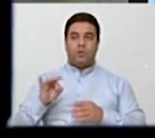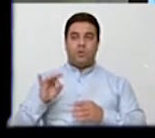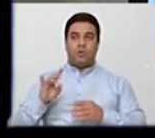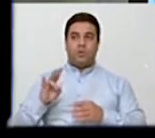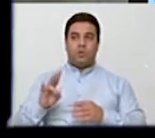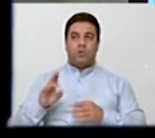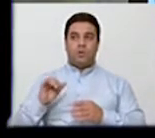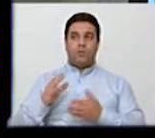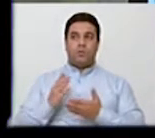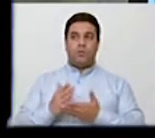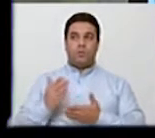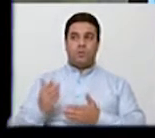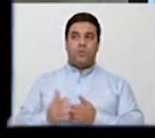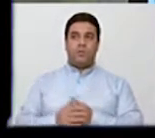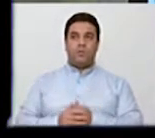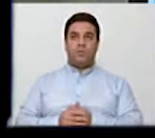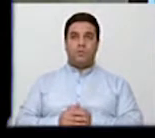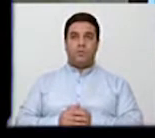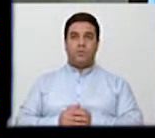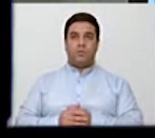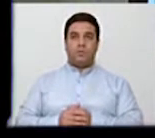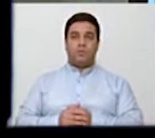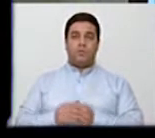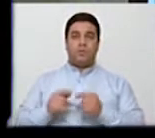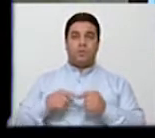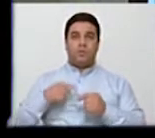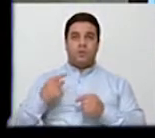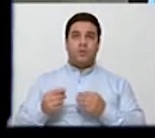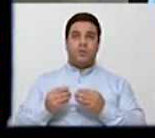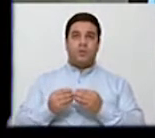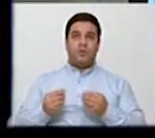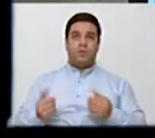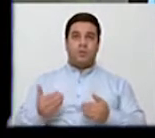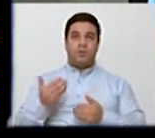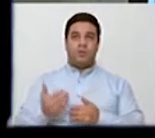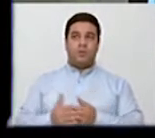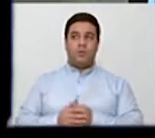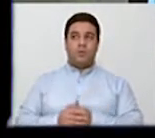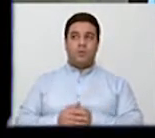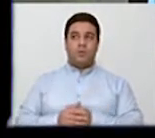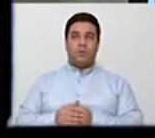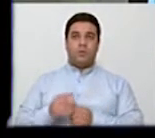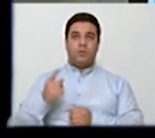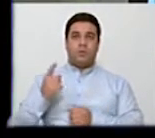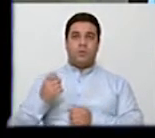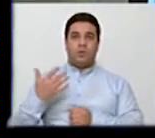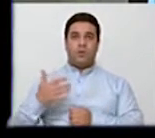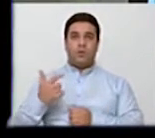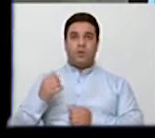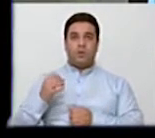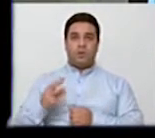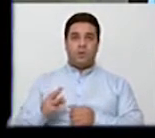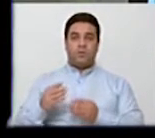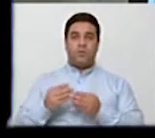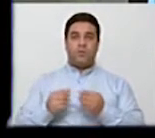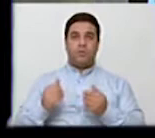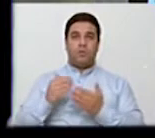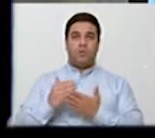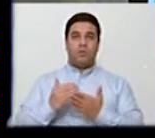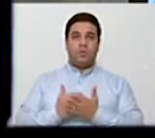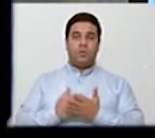karbonat mavjud ekan eritmada. Keyingi eritmada esa 150 gram eritmani tarkibida